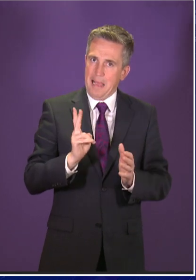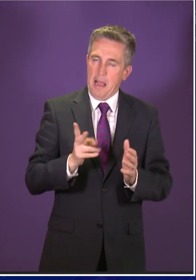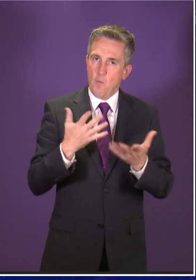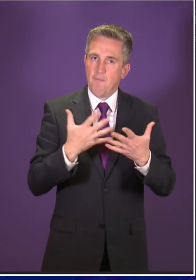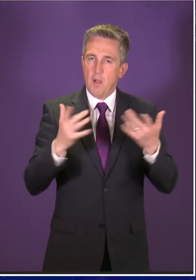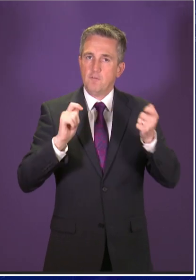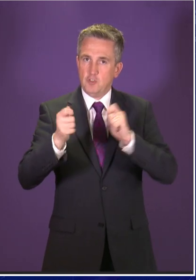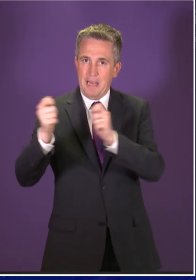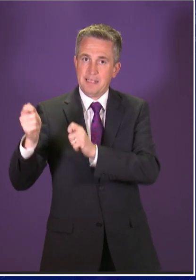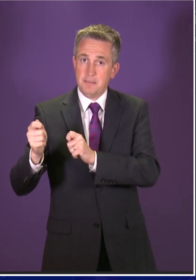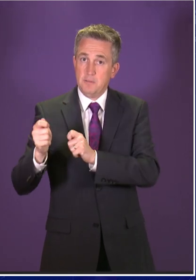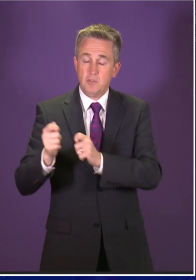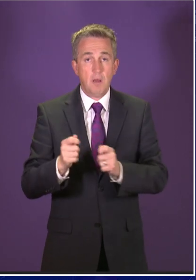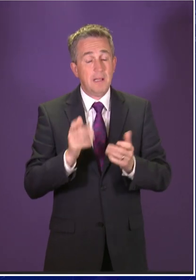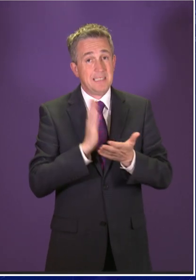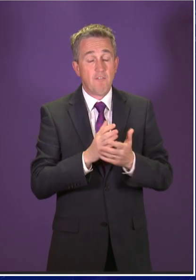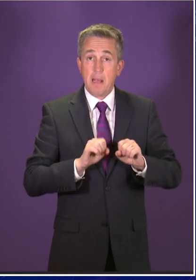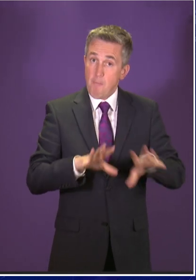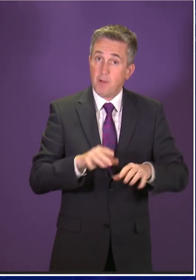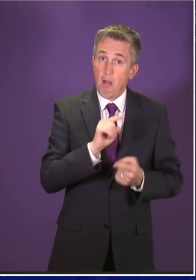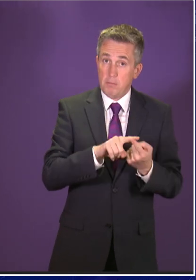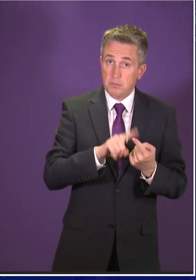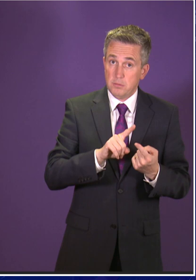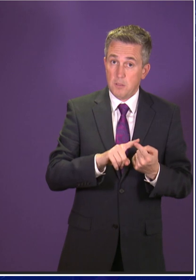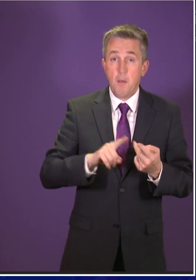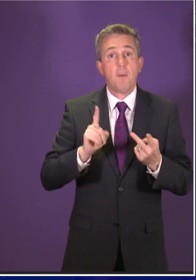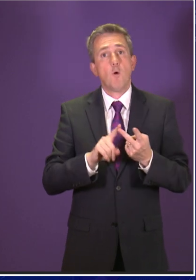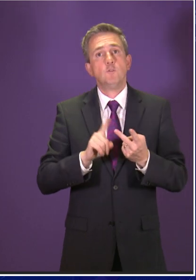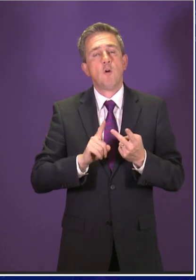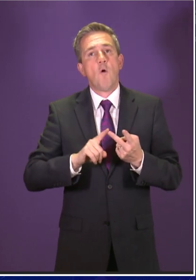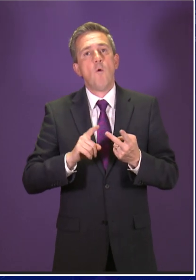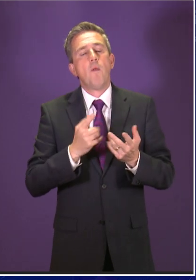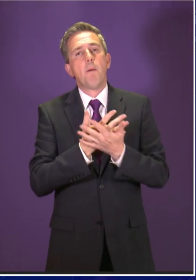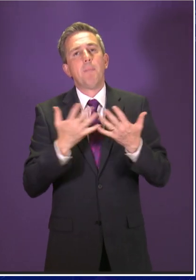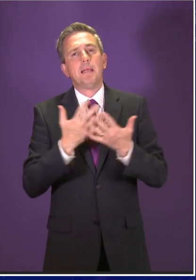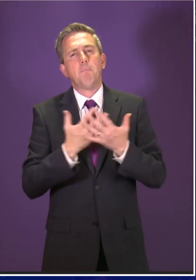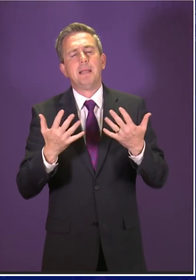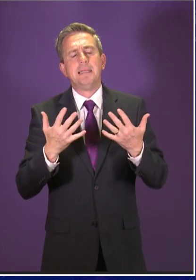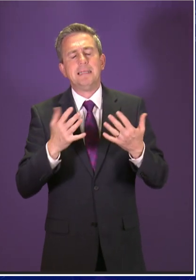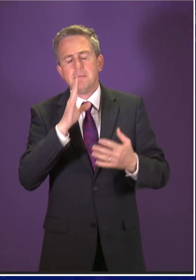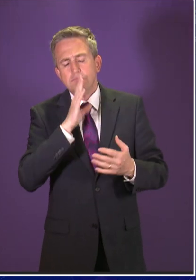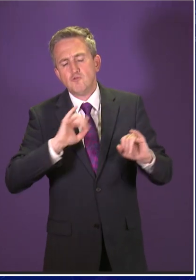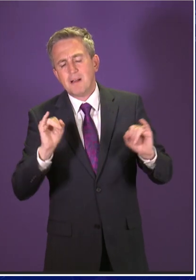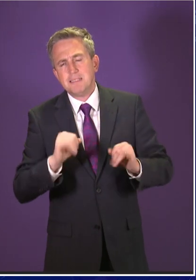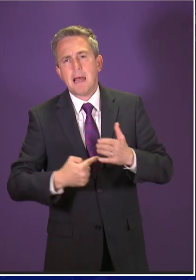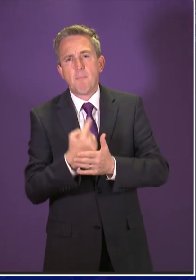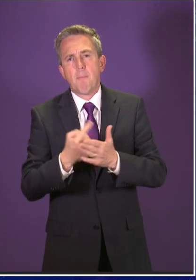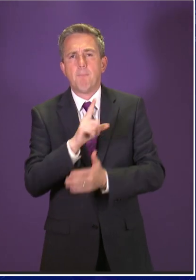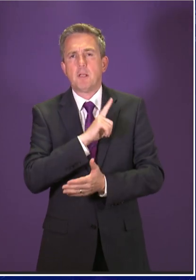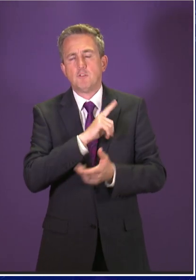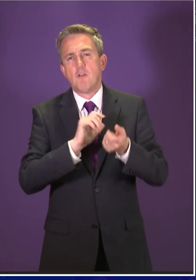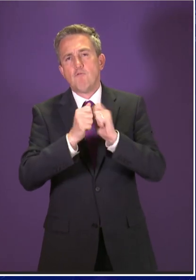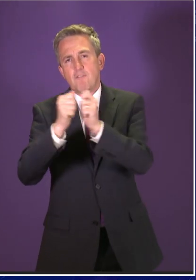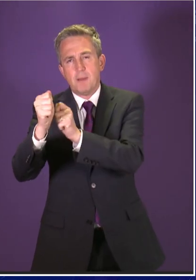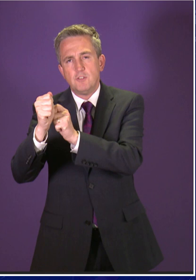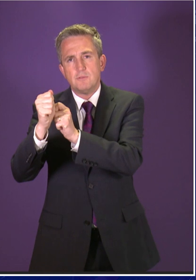one that will be marked by miracles, for sure, and also by the sorts of tragedies that came along with the Reformation and everything that came after it. And it's in